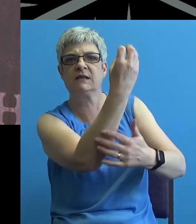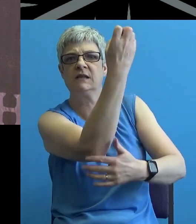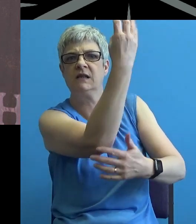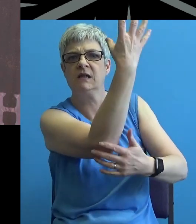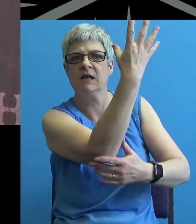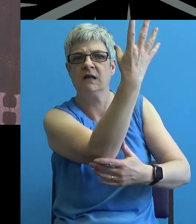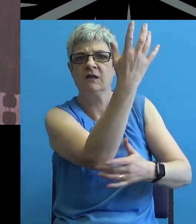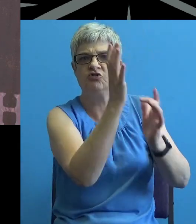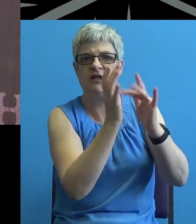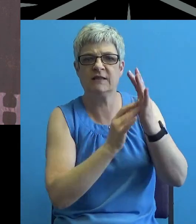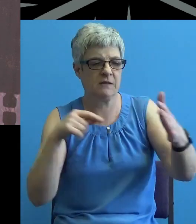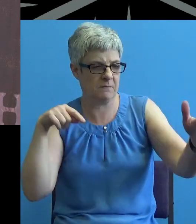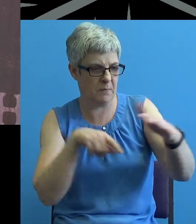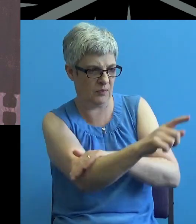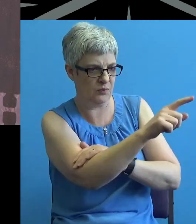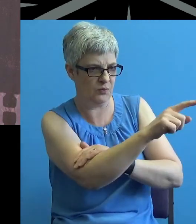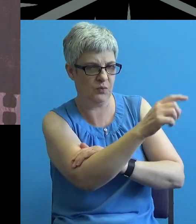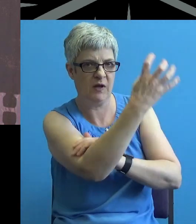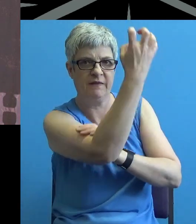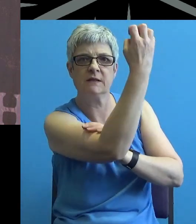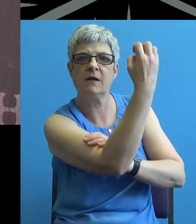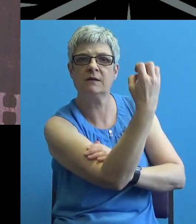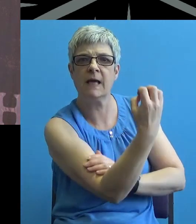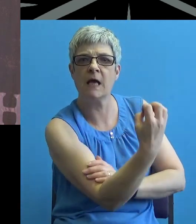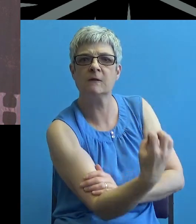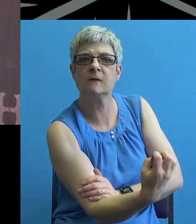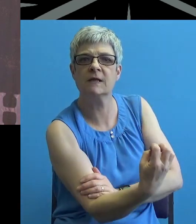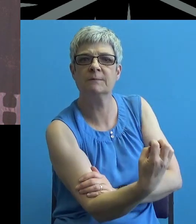off into the sunset.